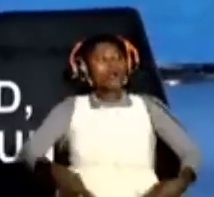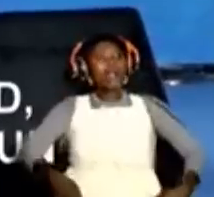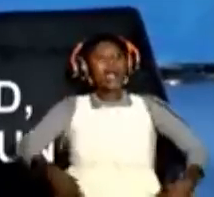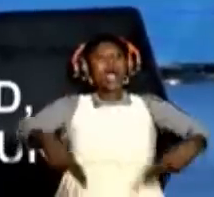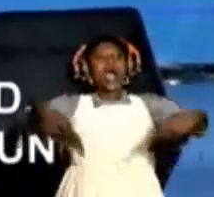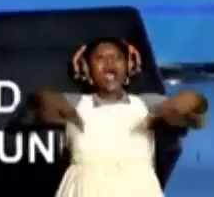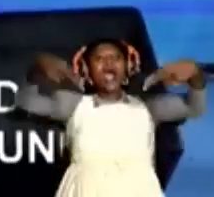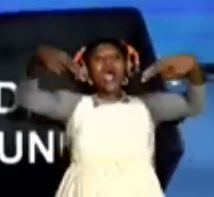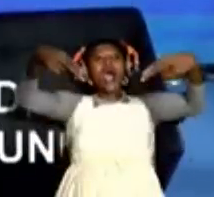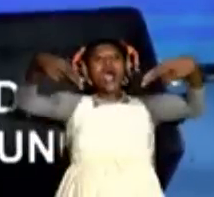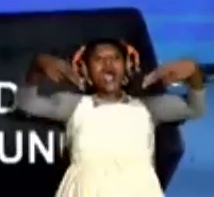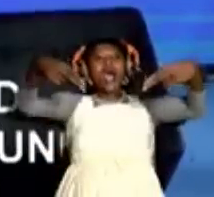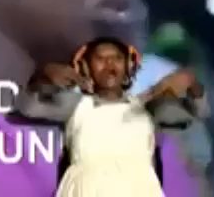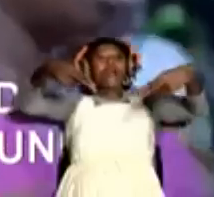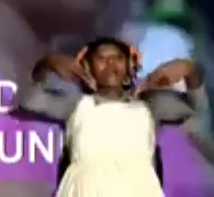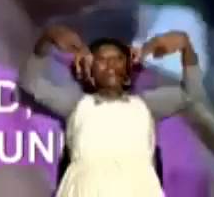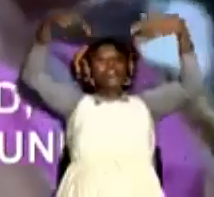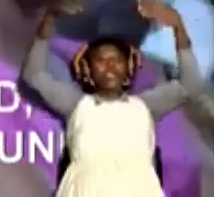Thank you, Jesus.